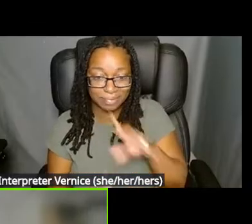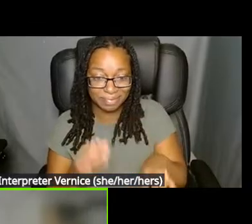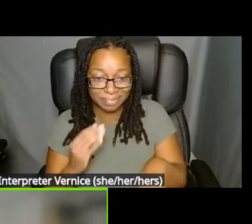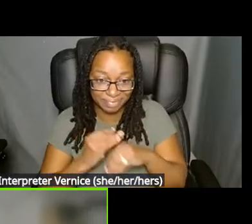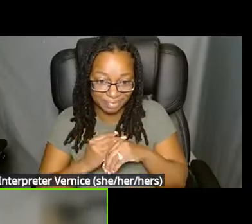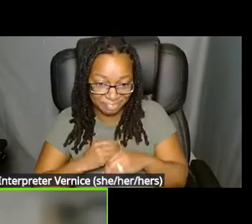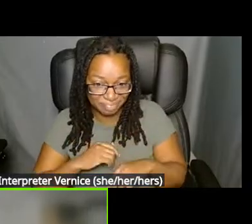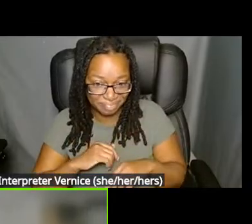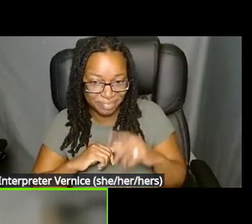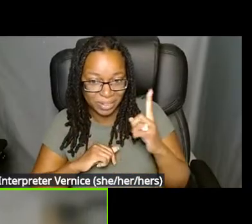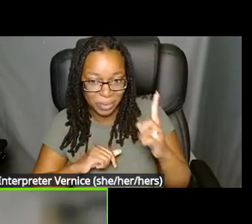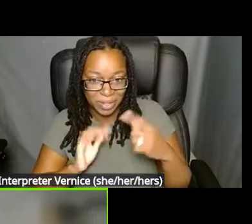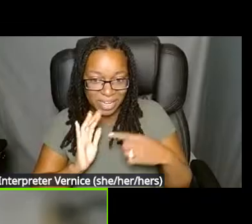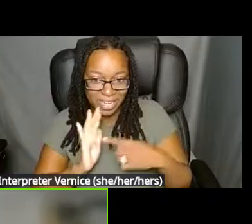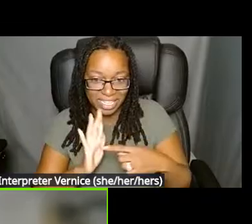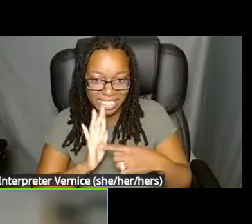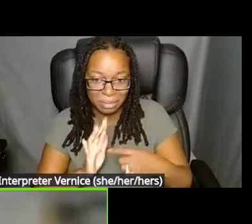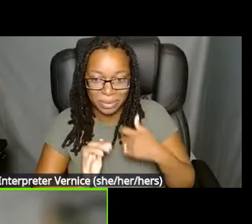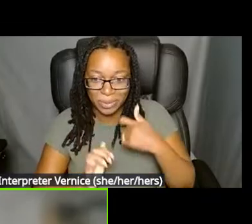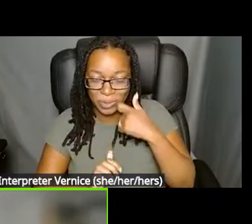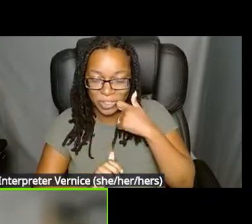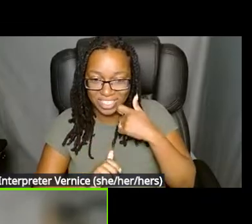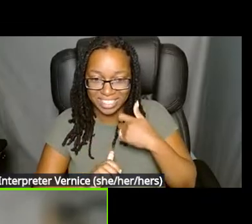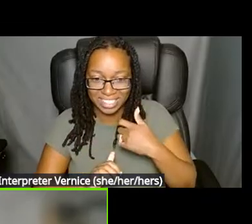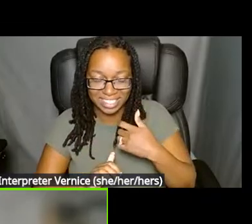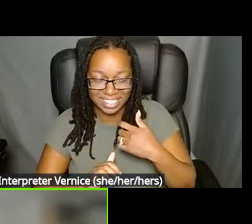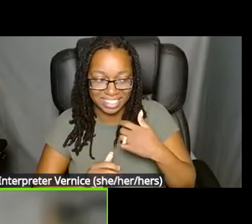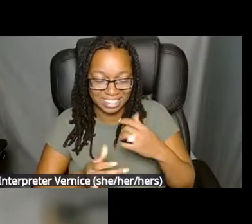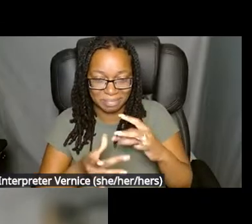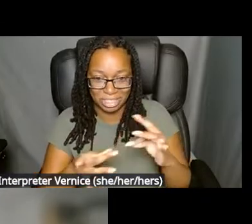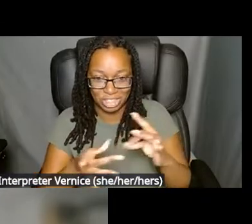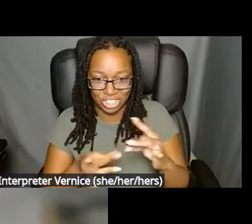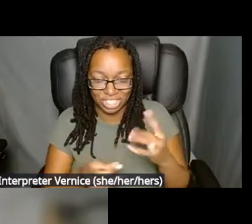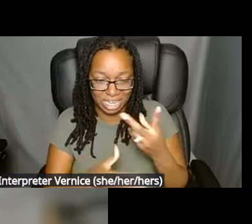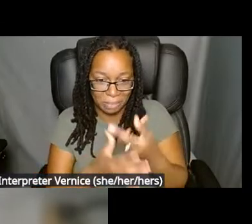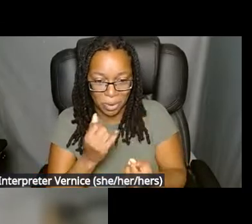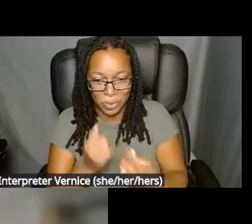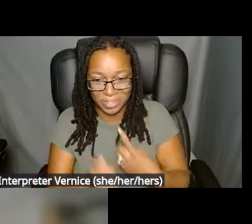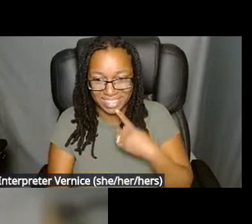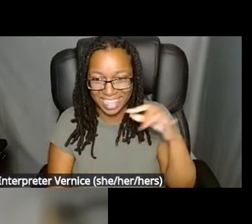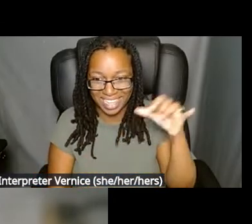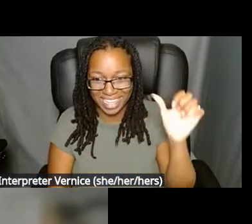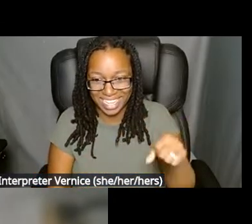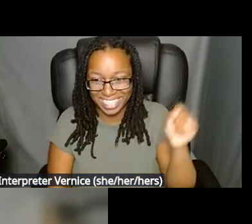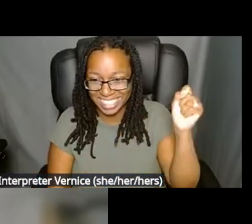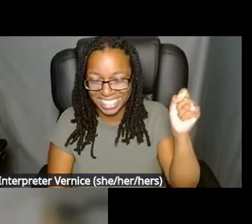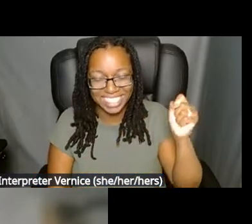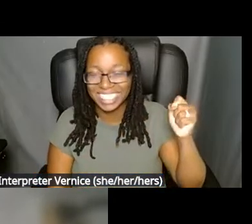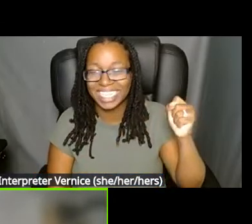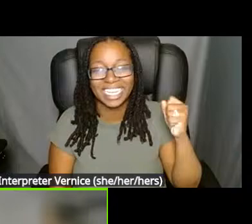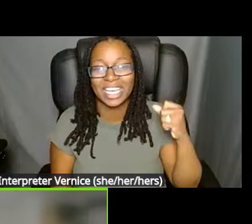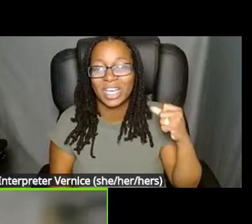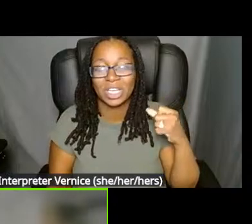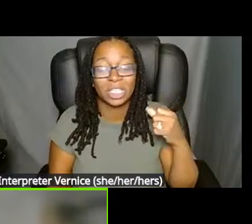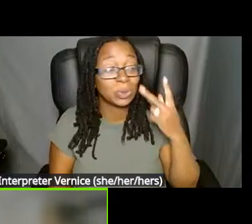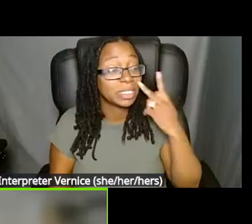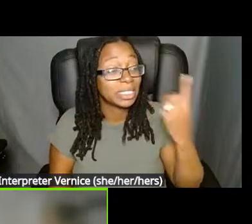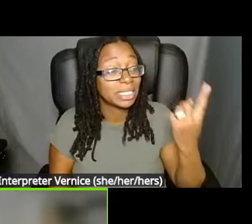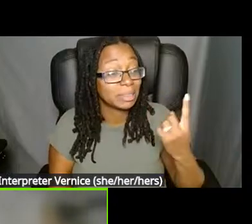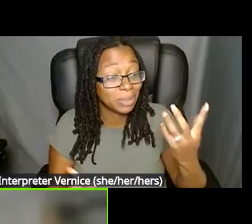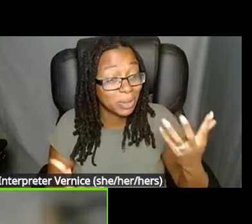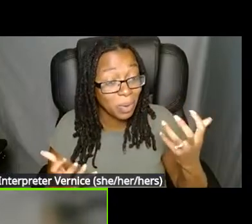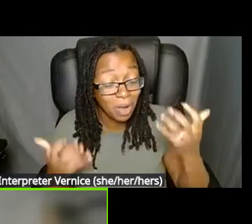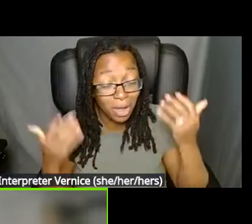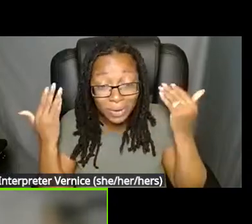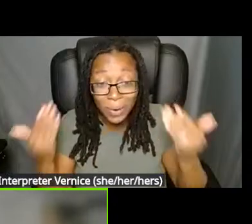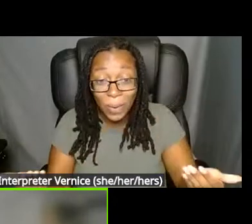mentioned for the past two speakers are basically saying yes. So again, go back and just say Go yes. back. You see something that you want, go for it. Yeah. Be